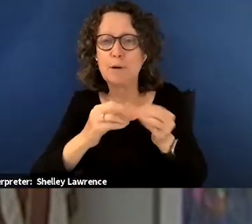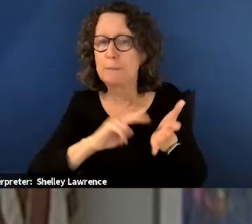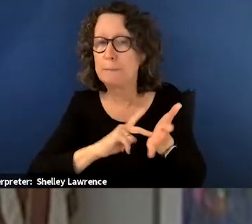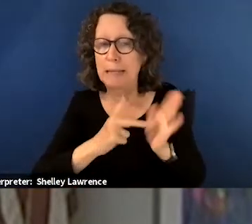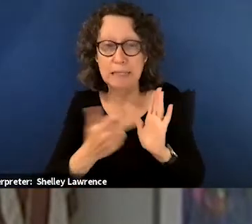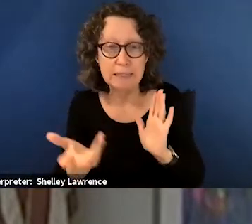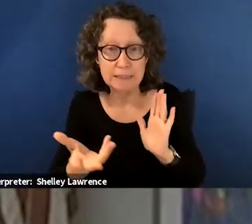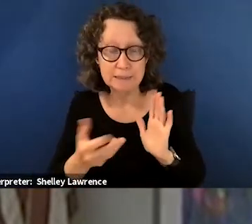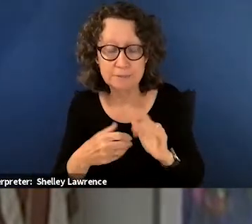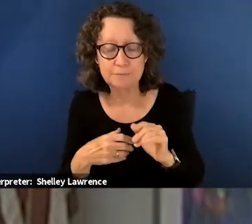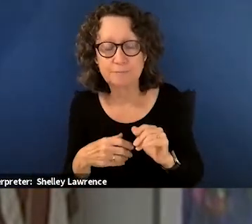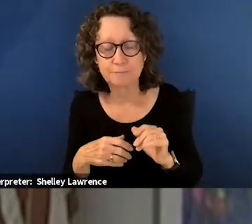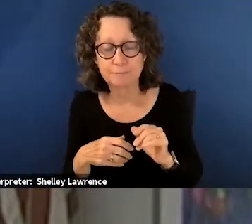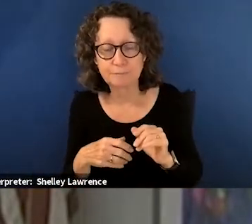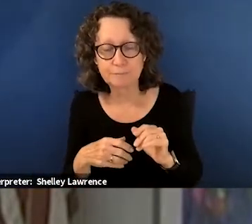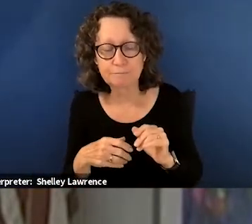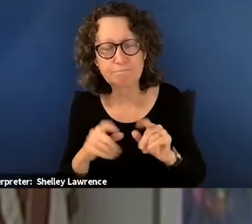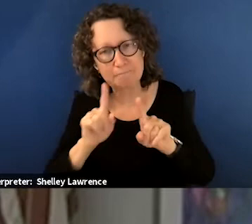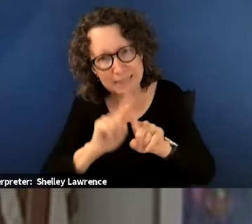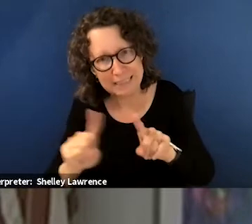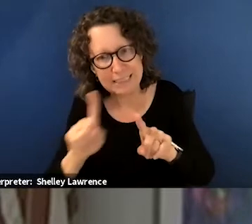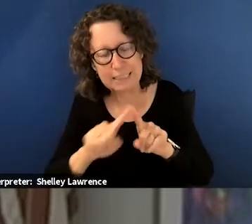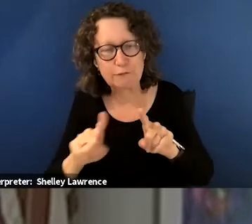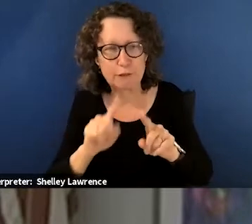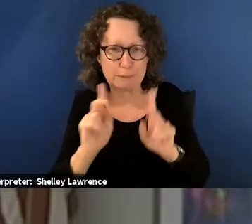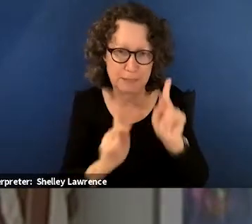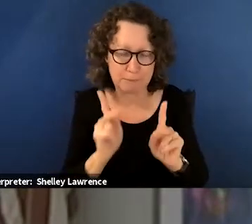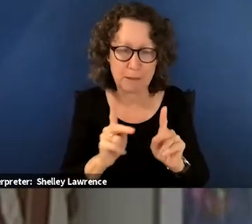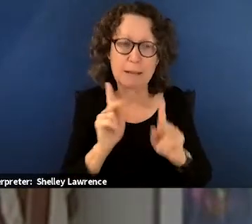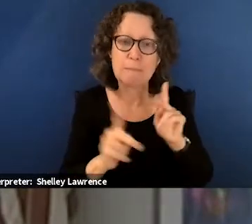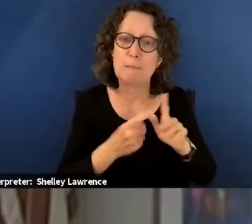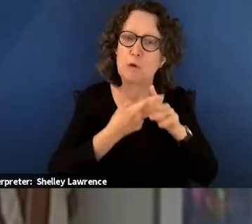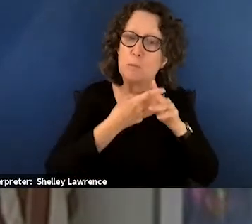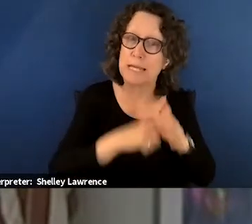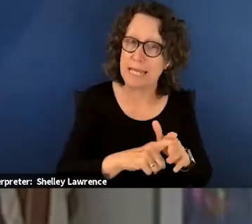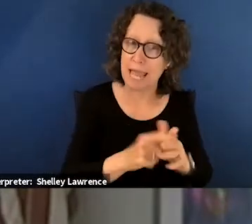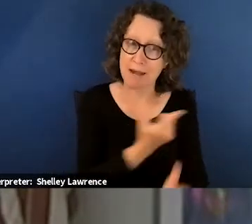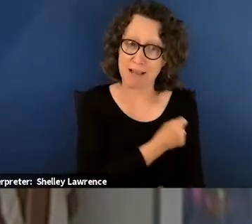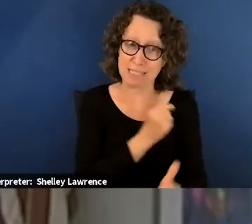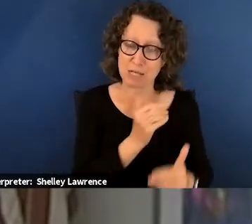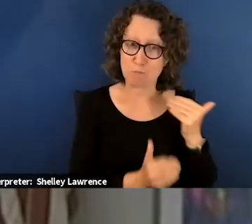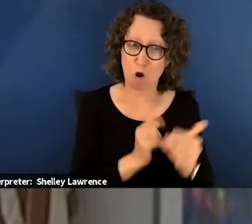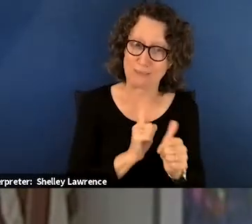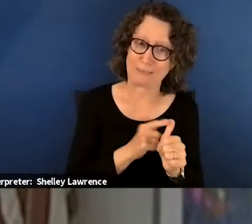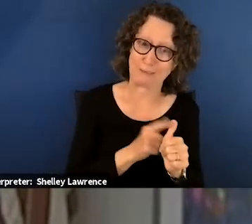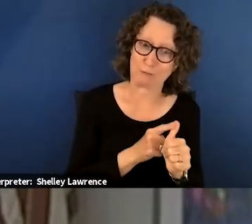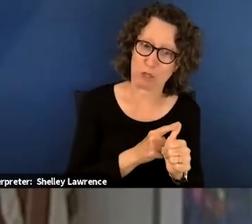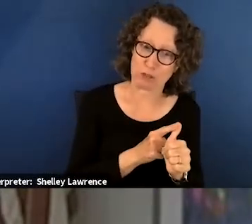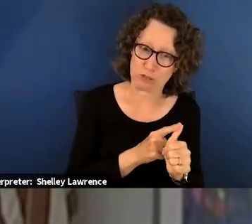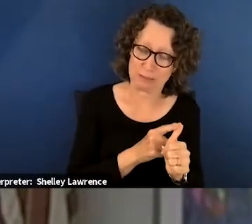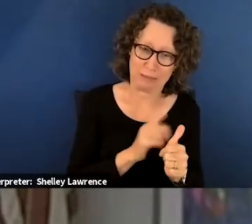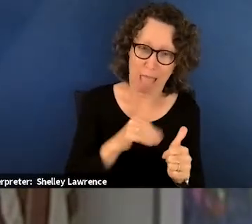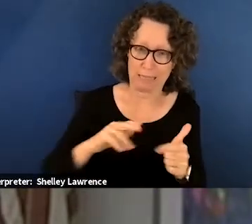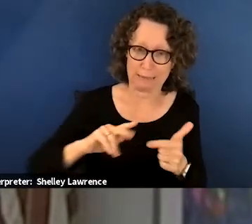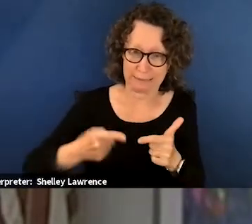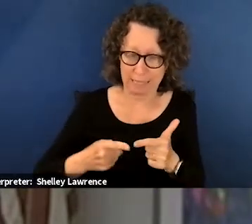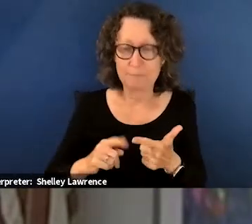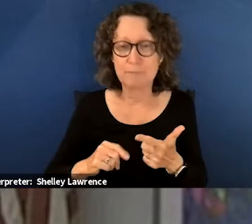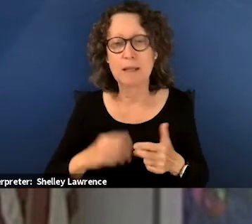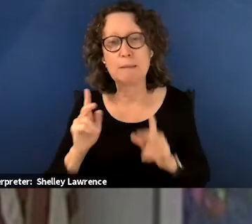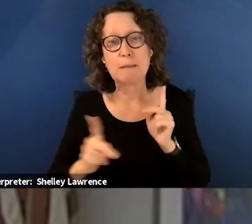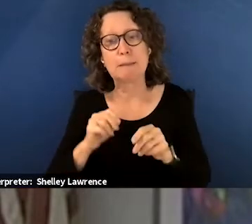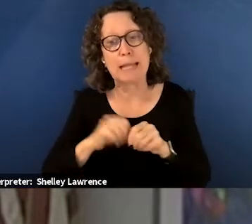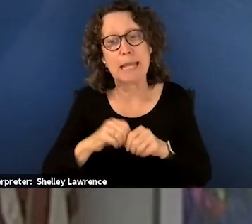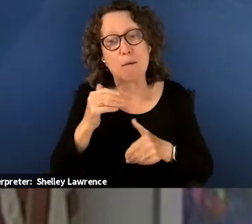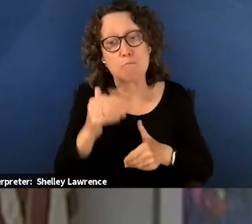represents a variety of folks who began the vaccination process, folks who had been in